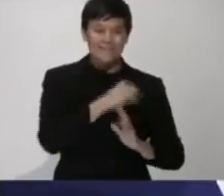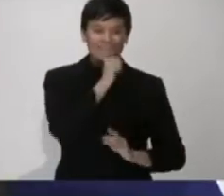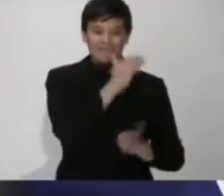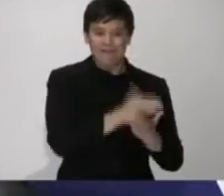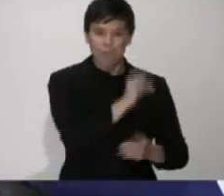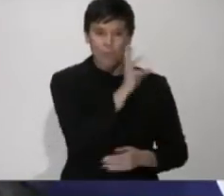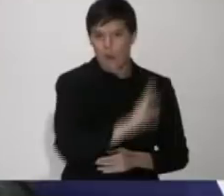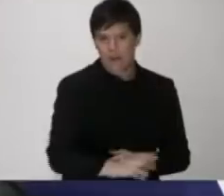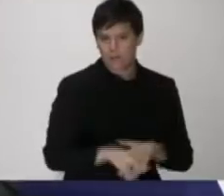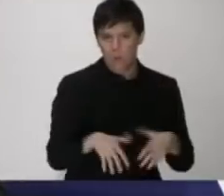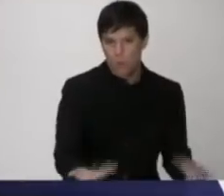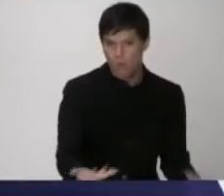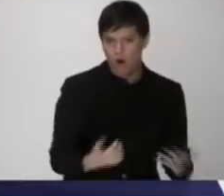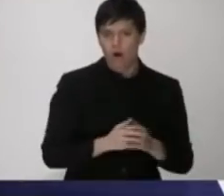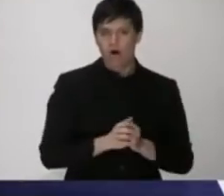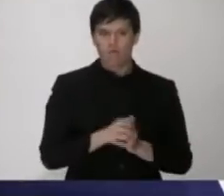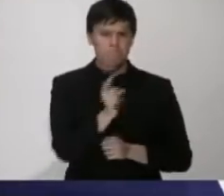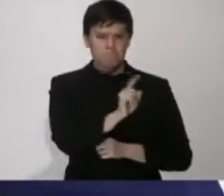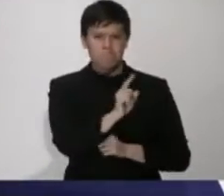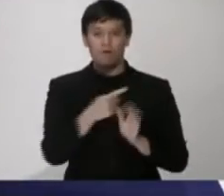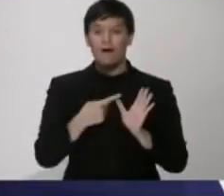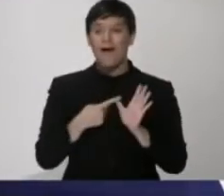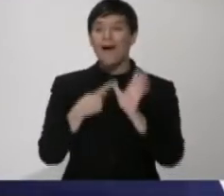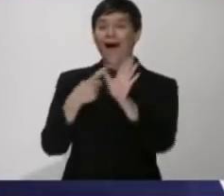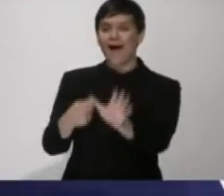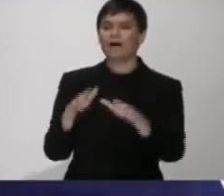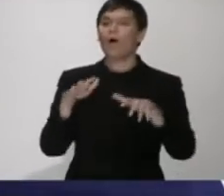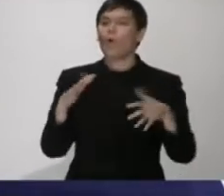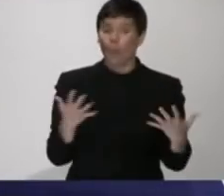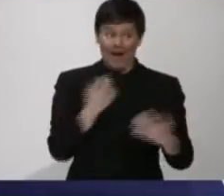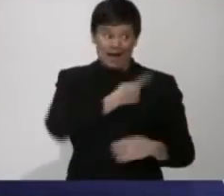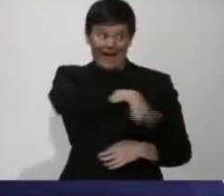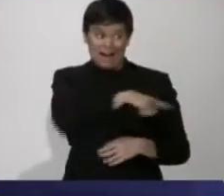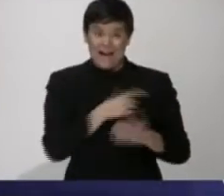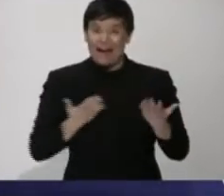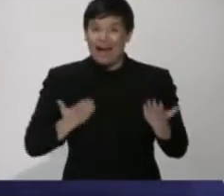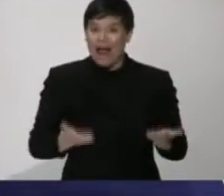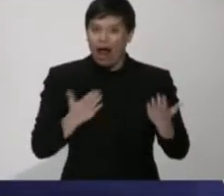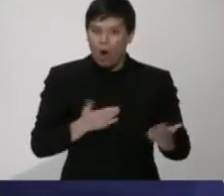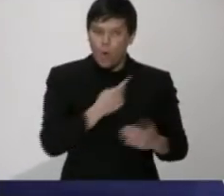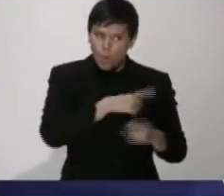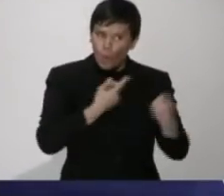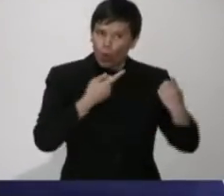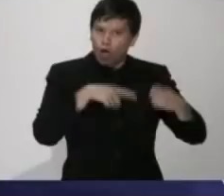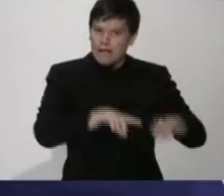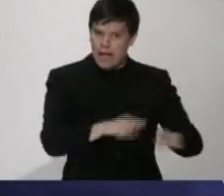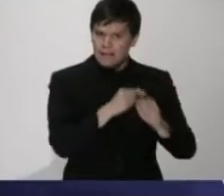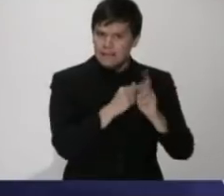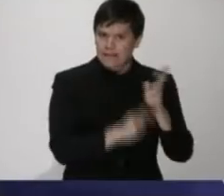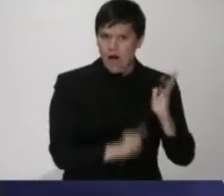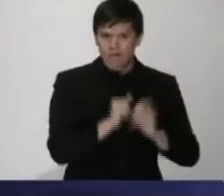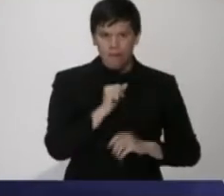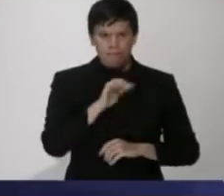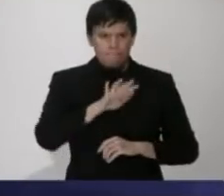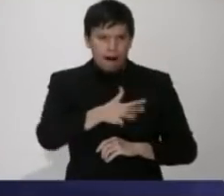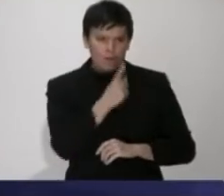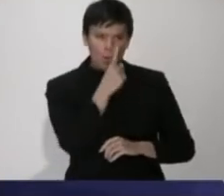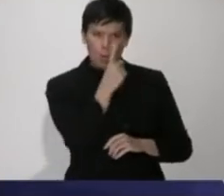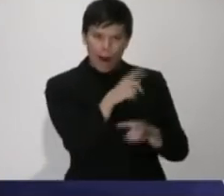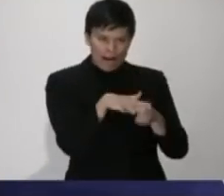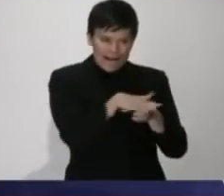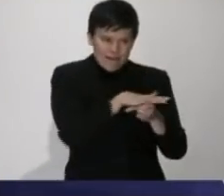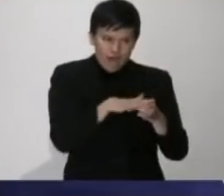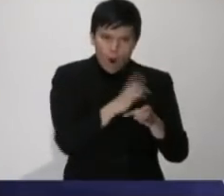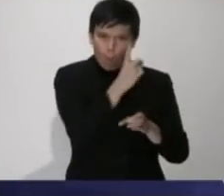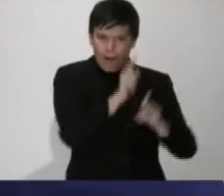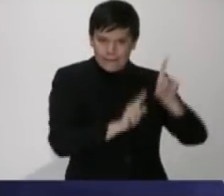what provides us with the most sustainable path forward if it was a much smaller and defined region. But